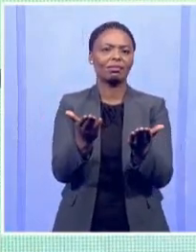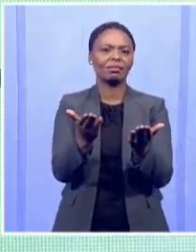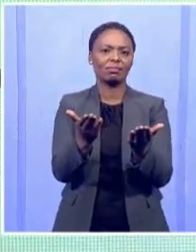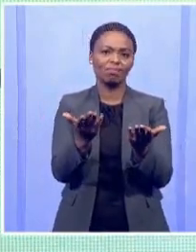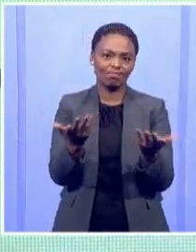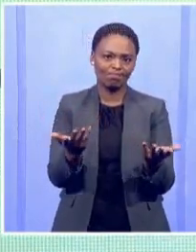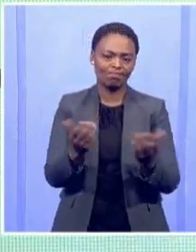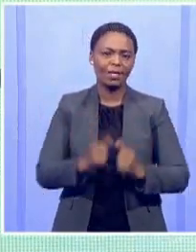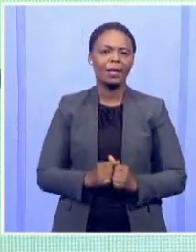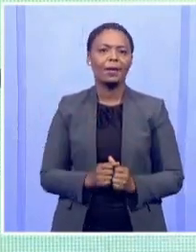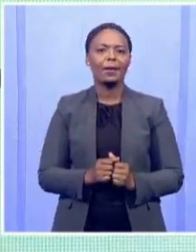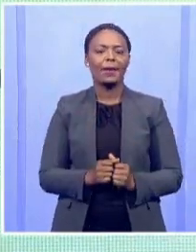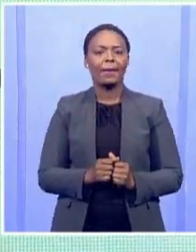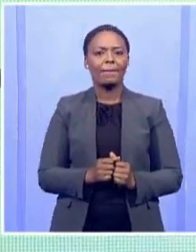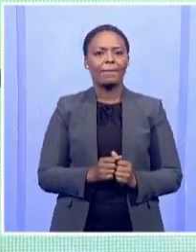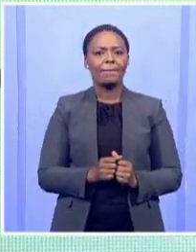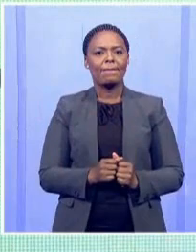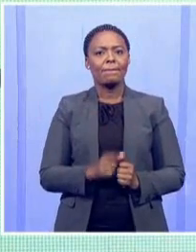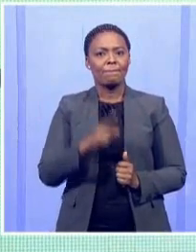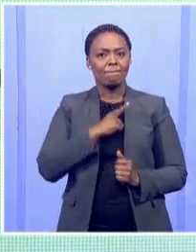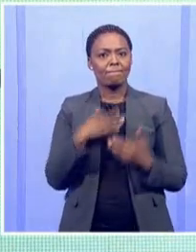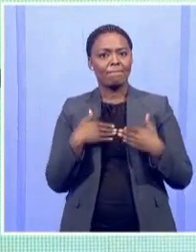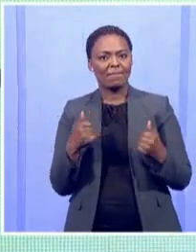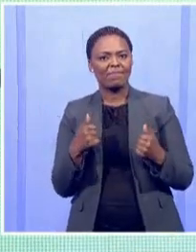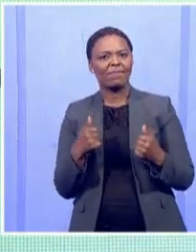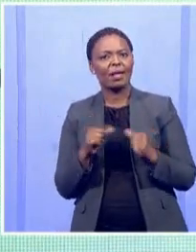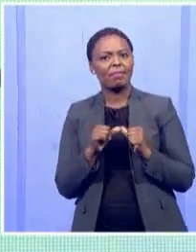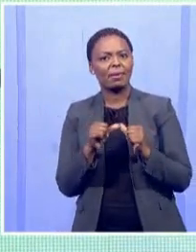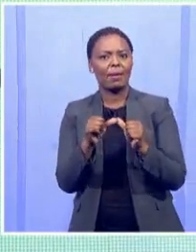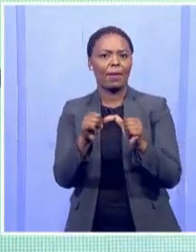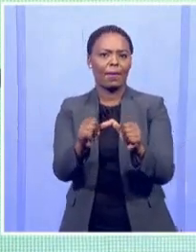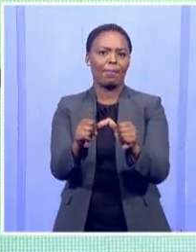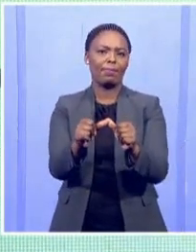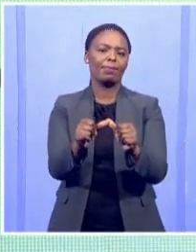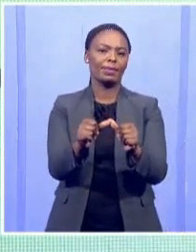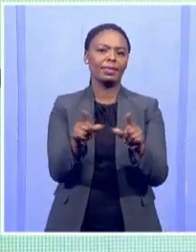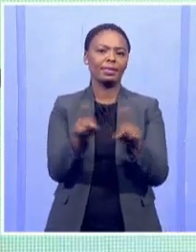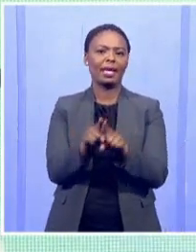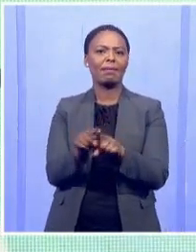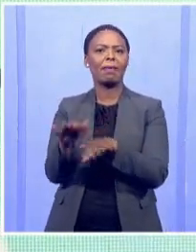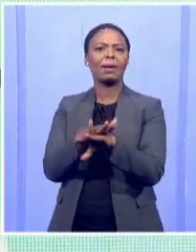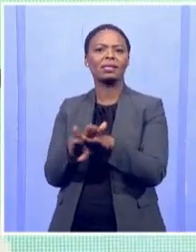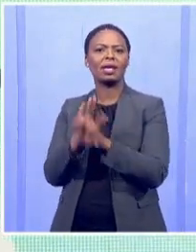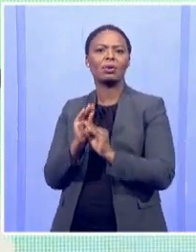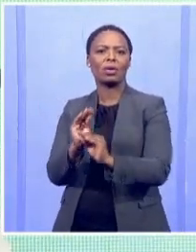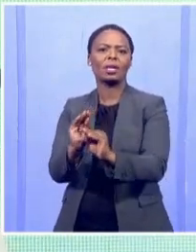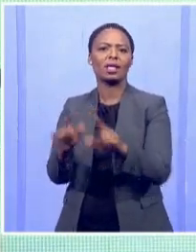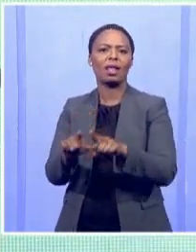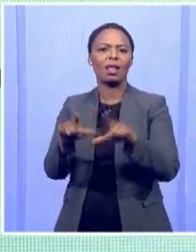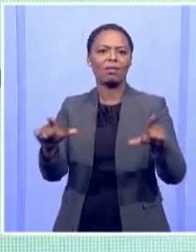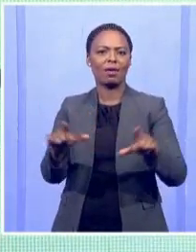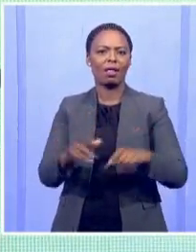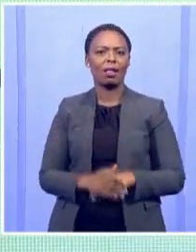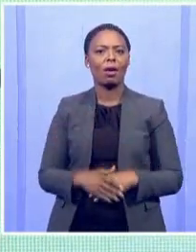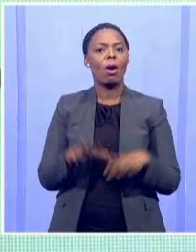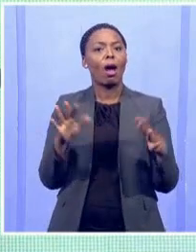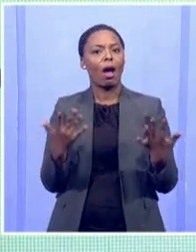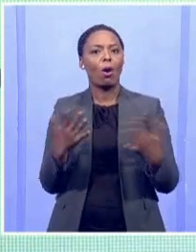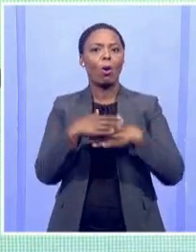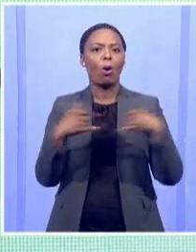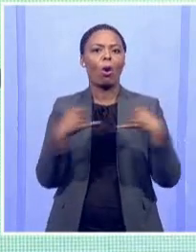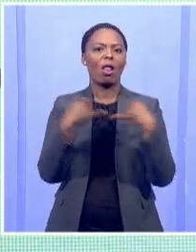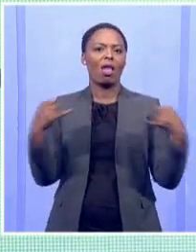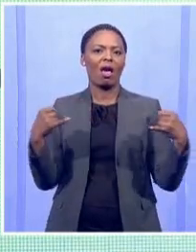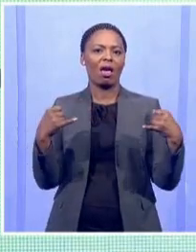health professionals in the same way as also at the basic education level through remote teaching. This has